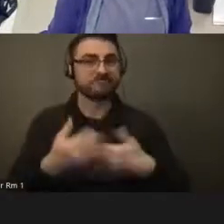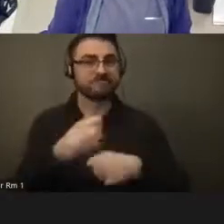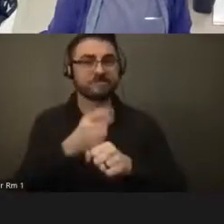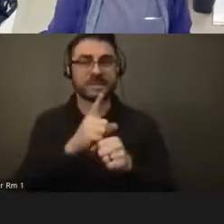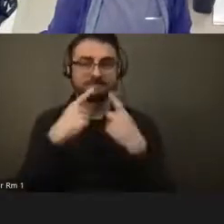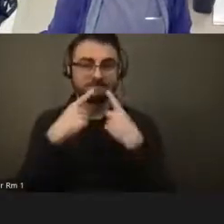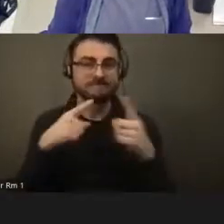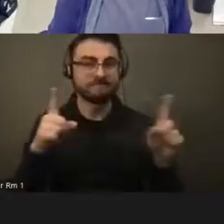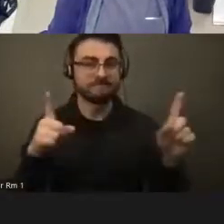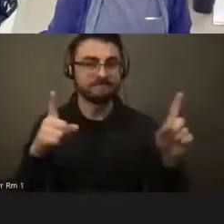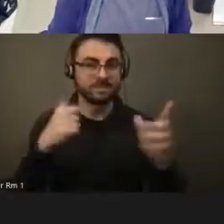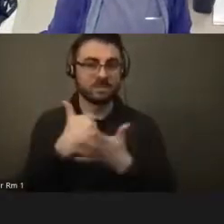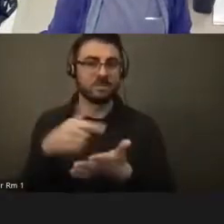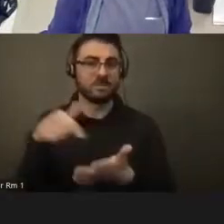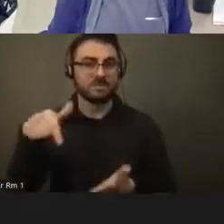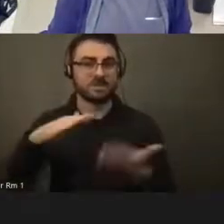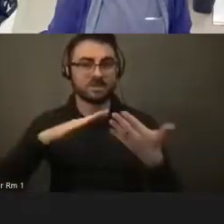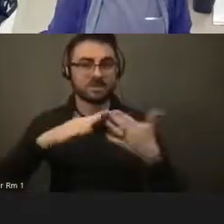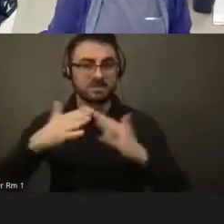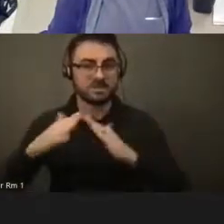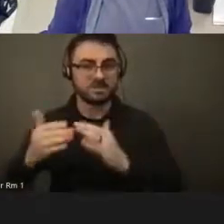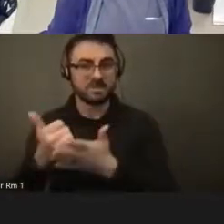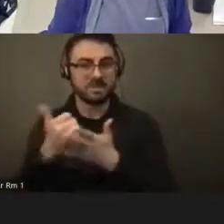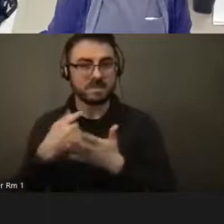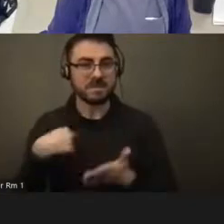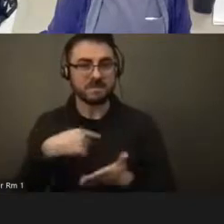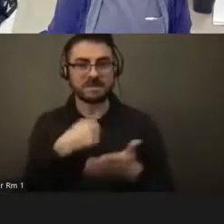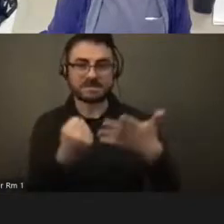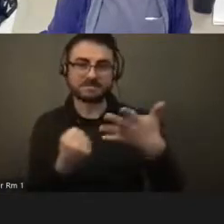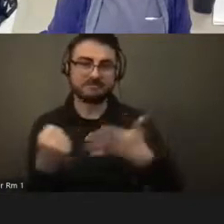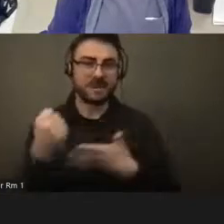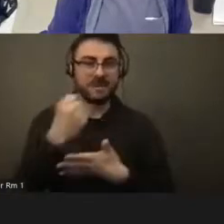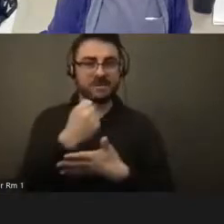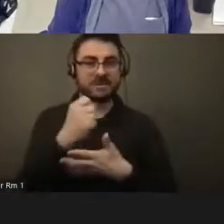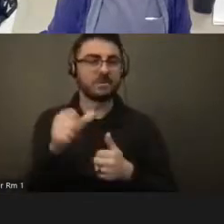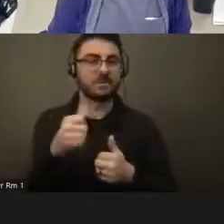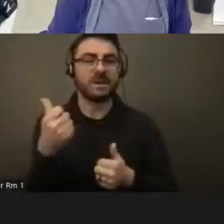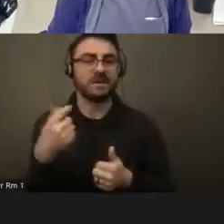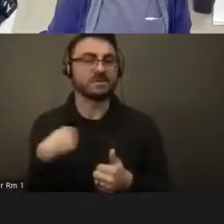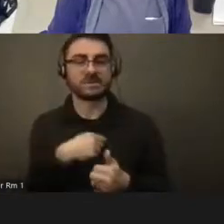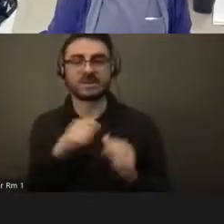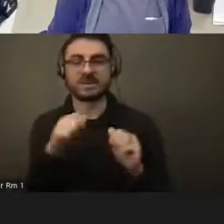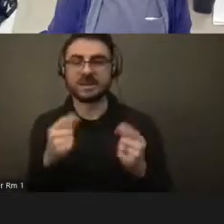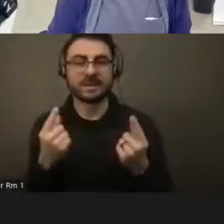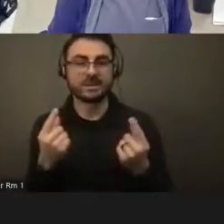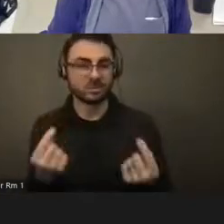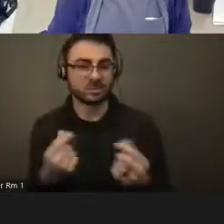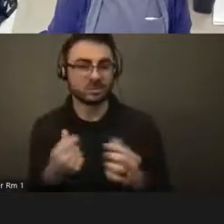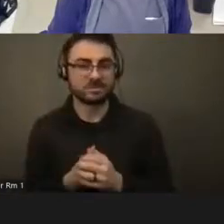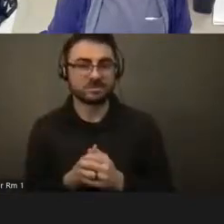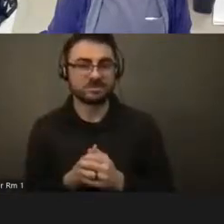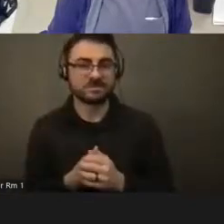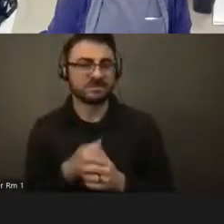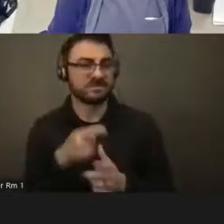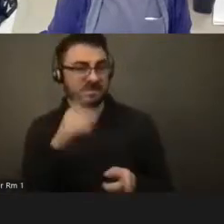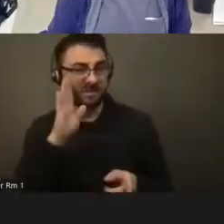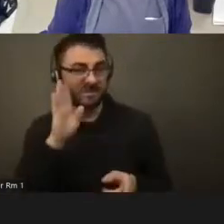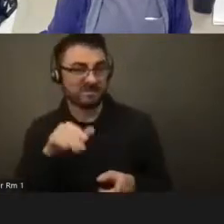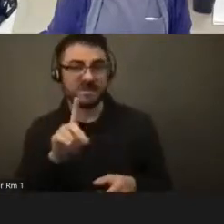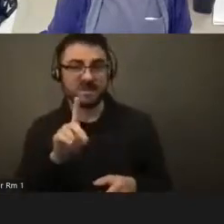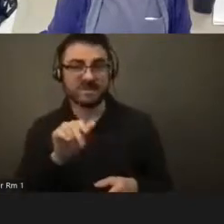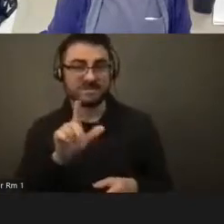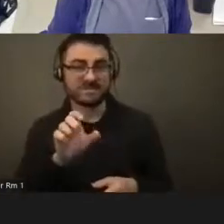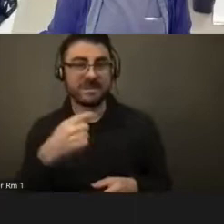to help us prioritize what more we can do. As I know you know, Dale, we had a really good